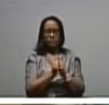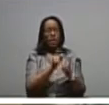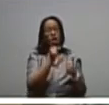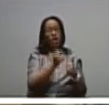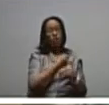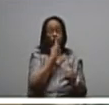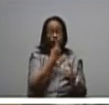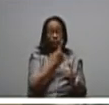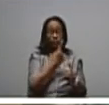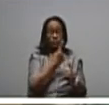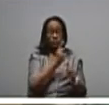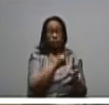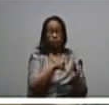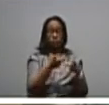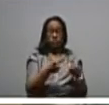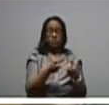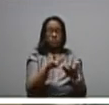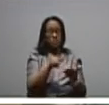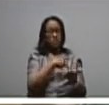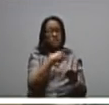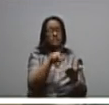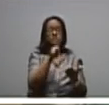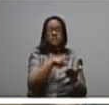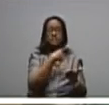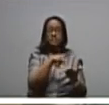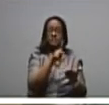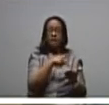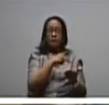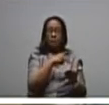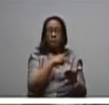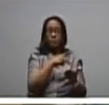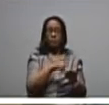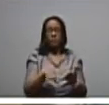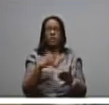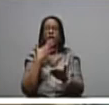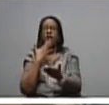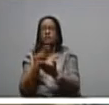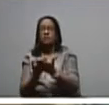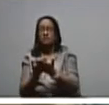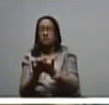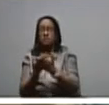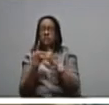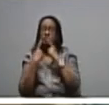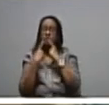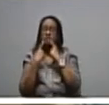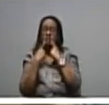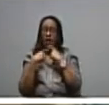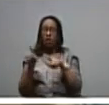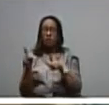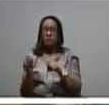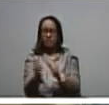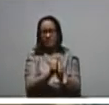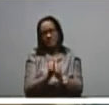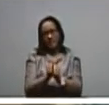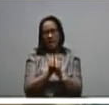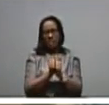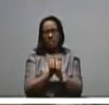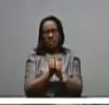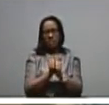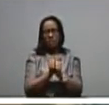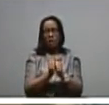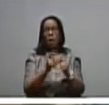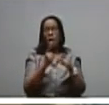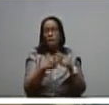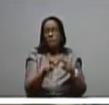a lanyard, a beautiful addition, but very often